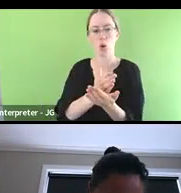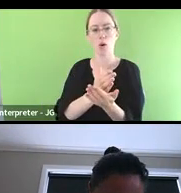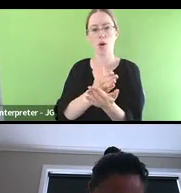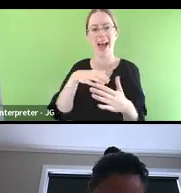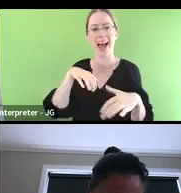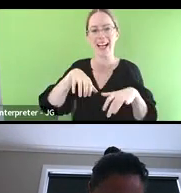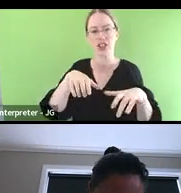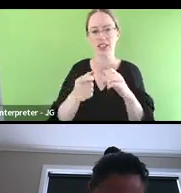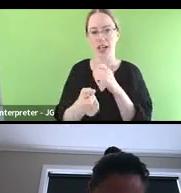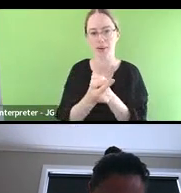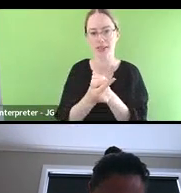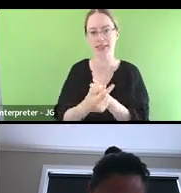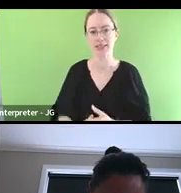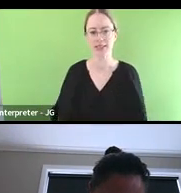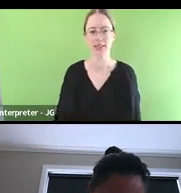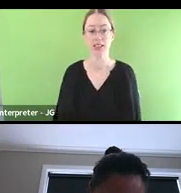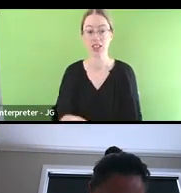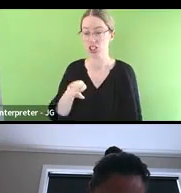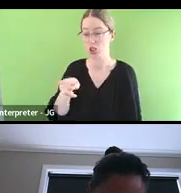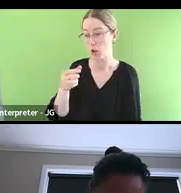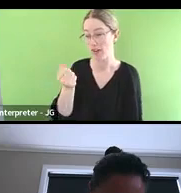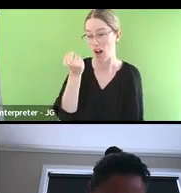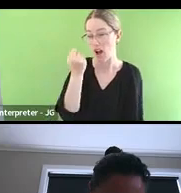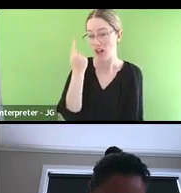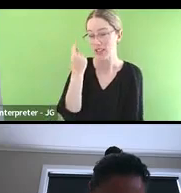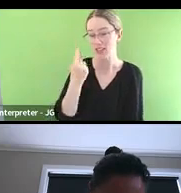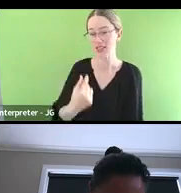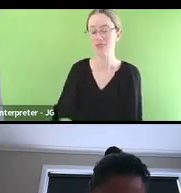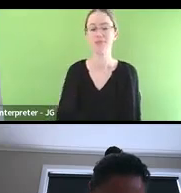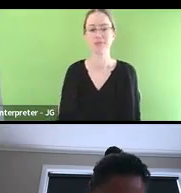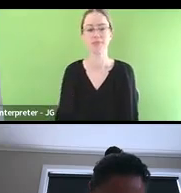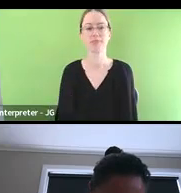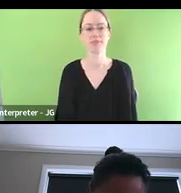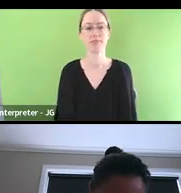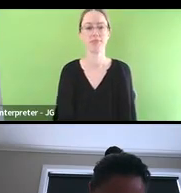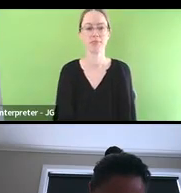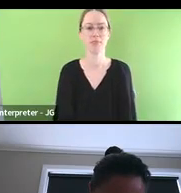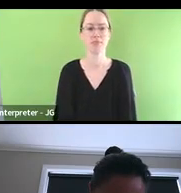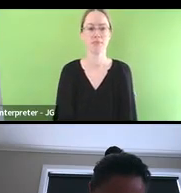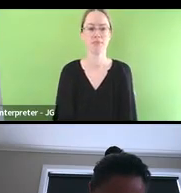action. Do you have any suggestions for us? I think